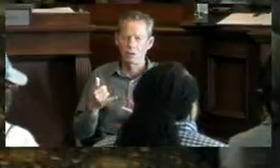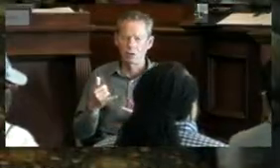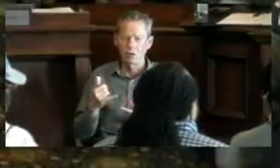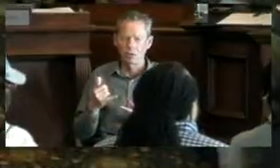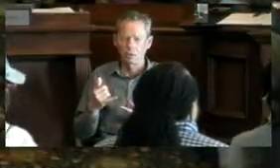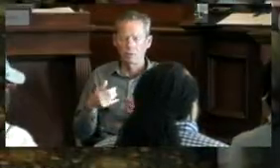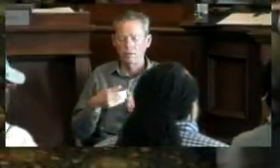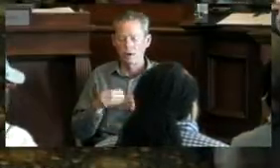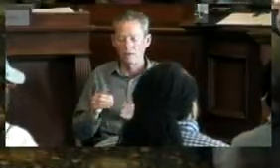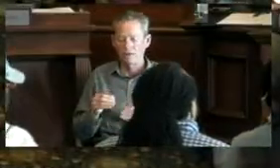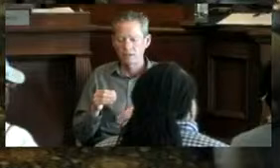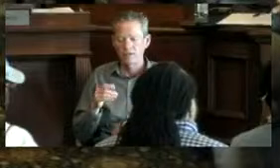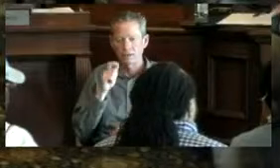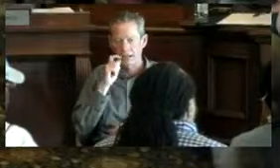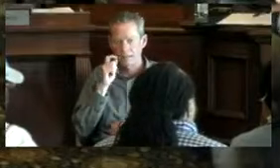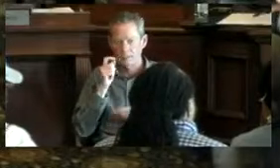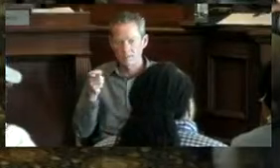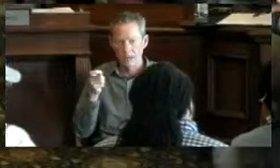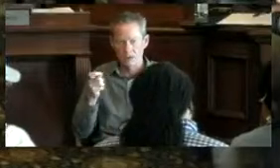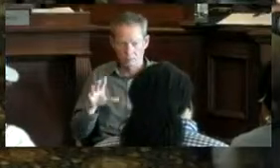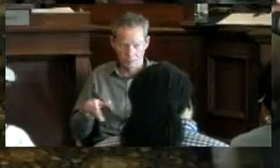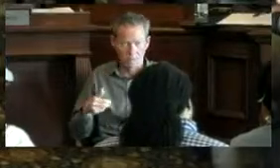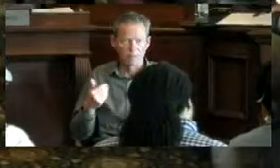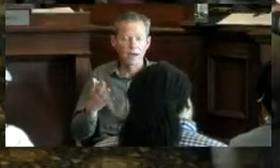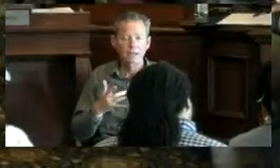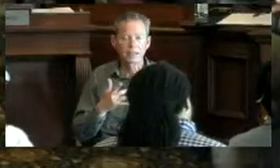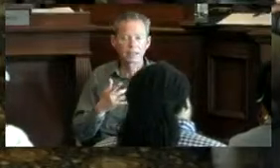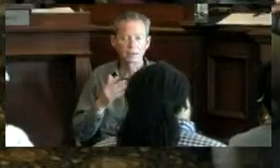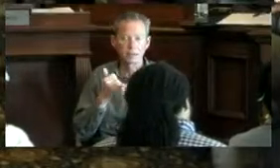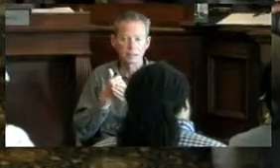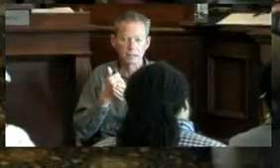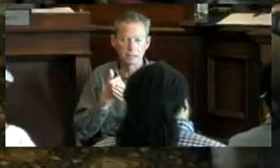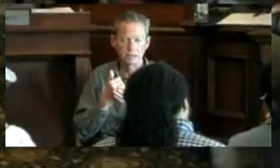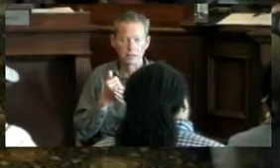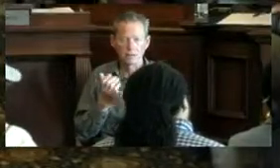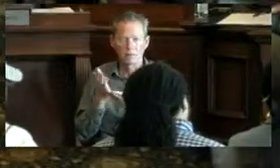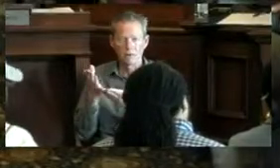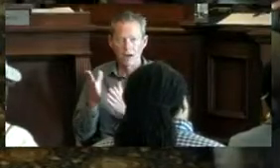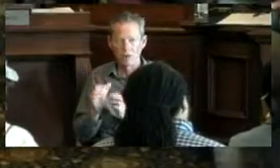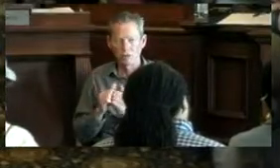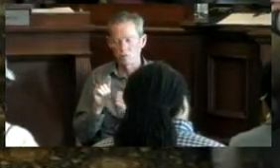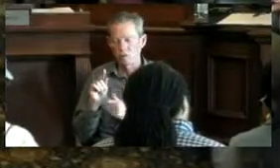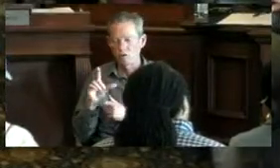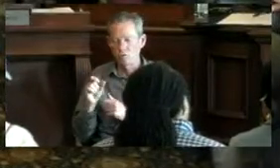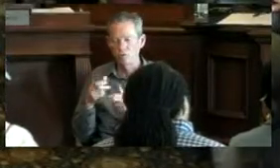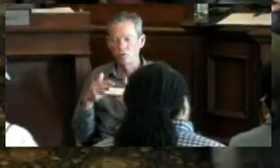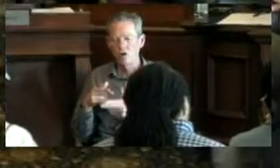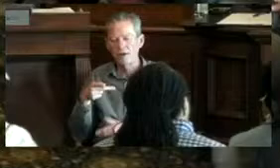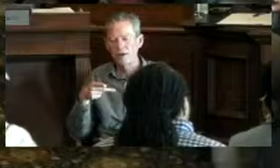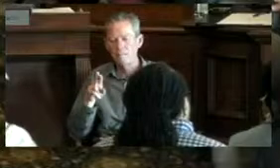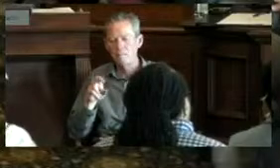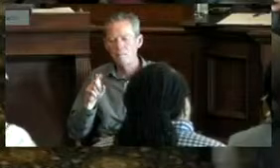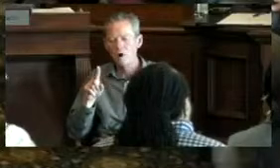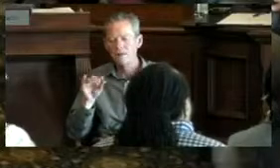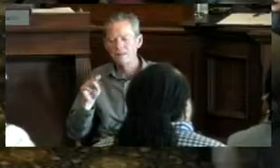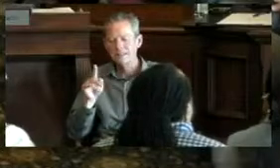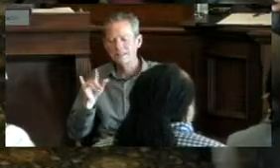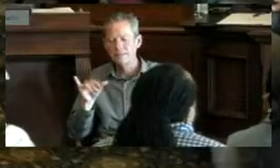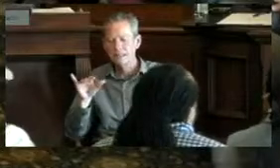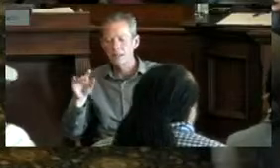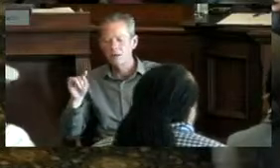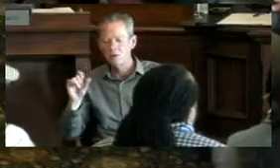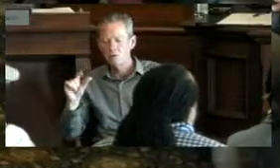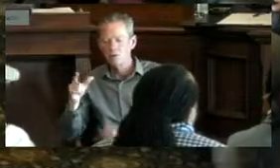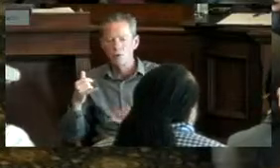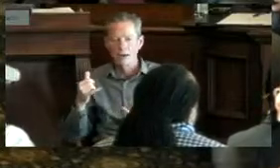the Office of Cannabis Management has provided technical assistance providers with a tool, what's called the proximity tool. And right